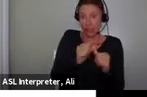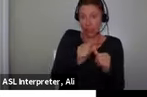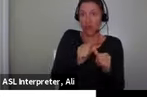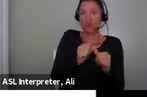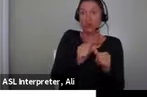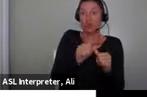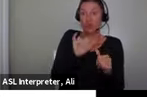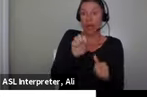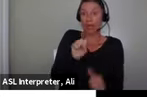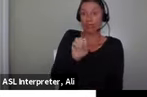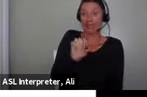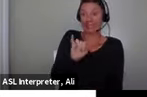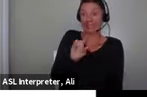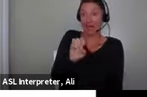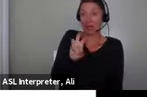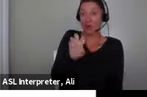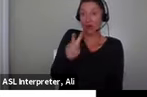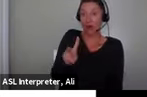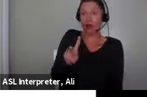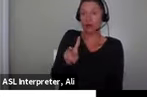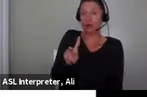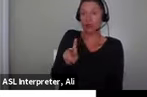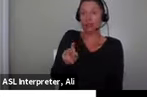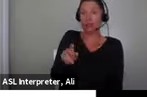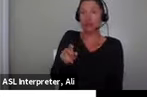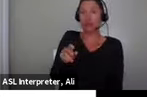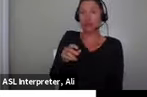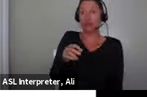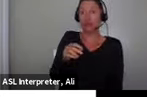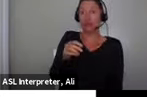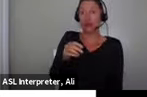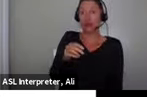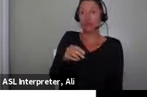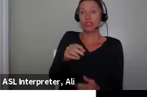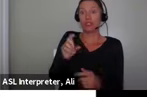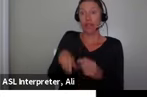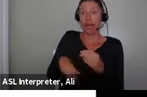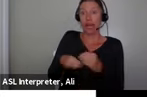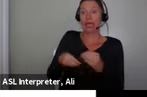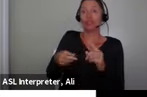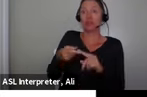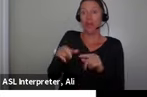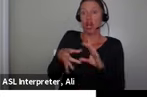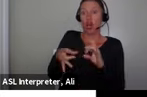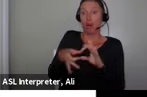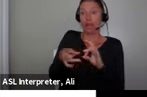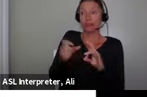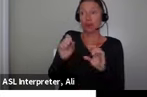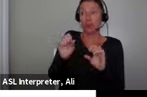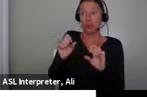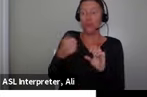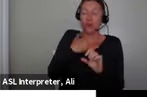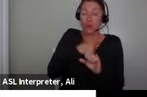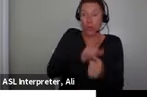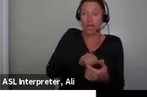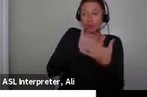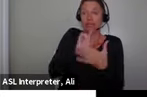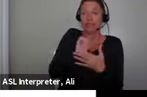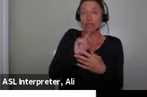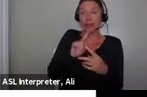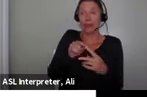again, I asked you to put that in a comment, so it is certainly addressed and